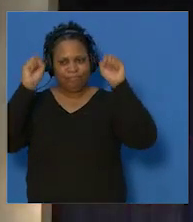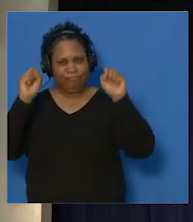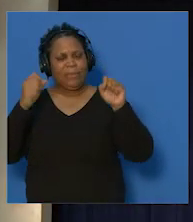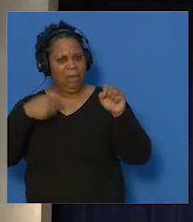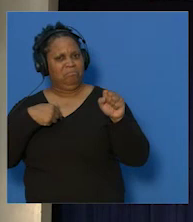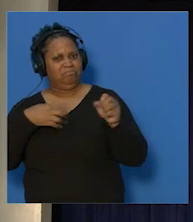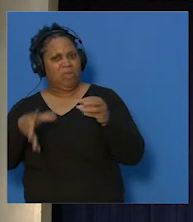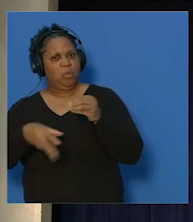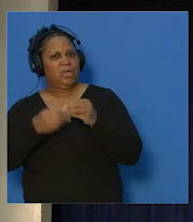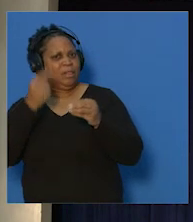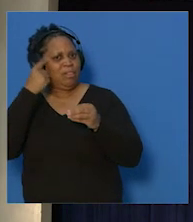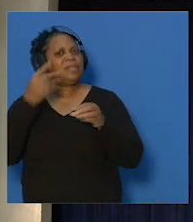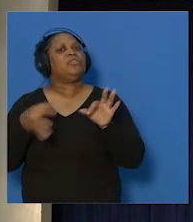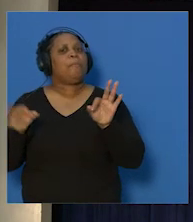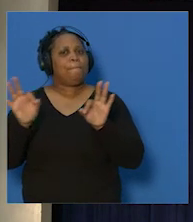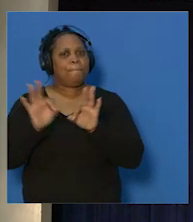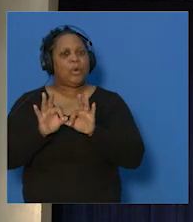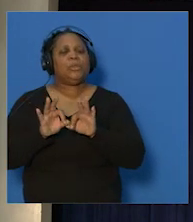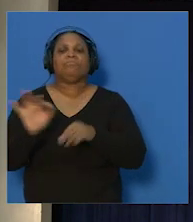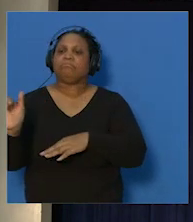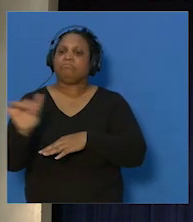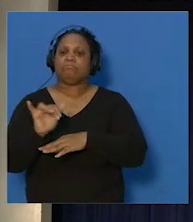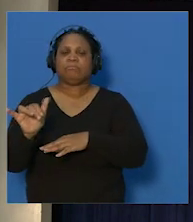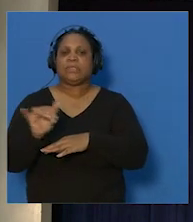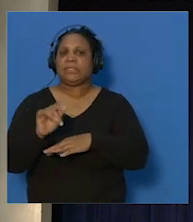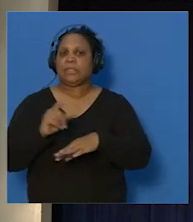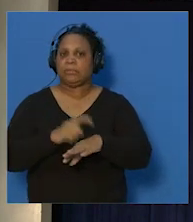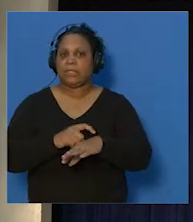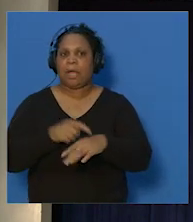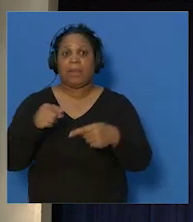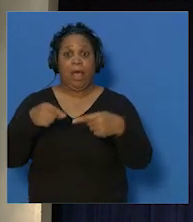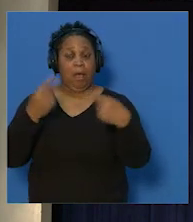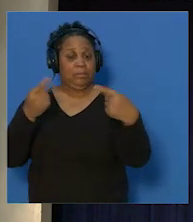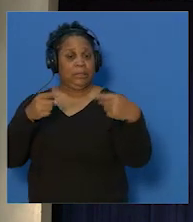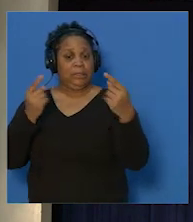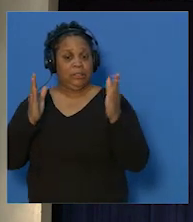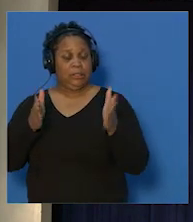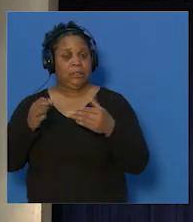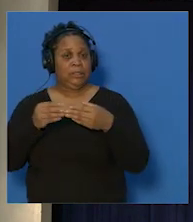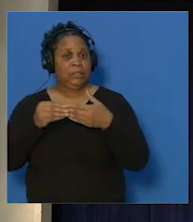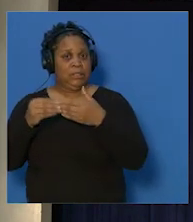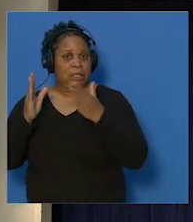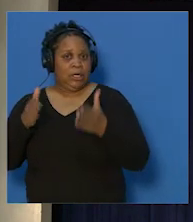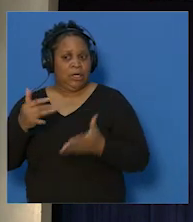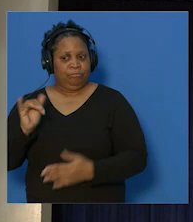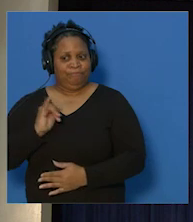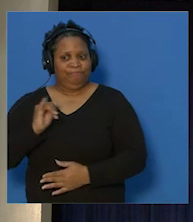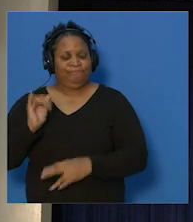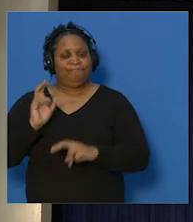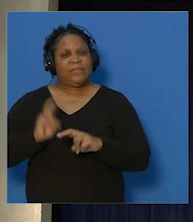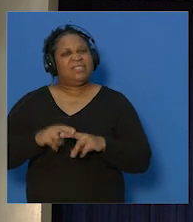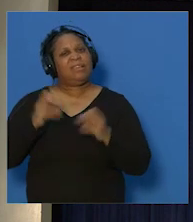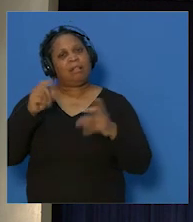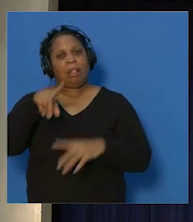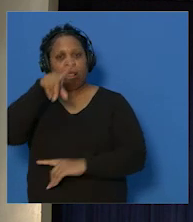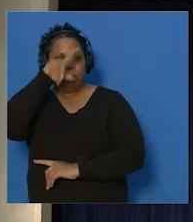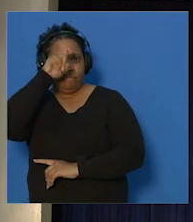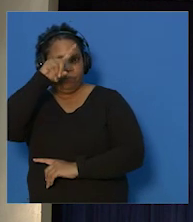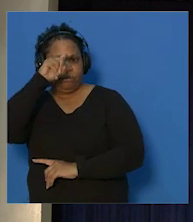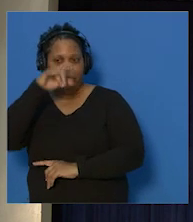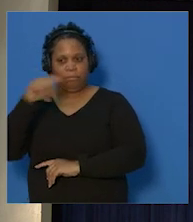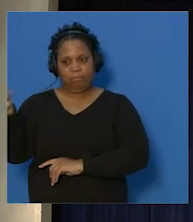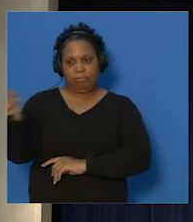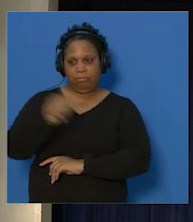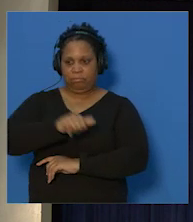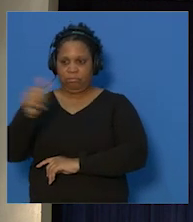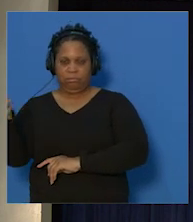I think that it's important here, and it's the same point in time that the opposition leader and I are sitting here as well. There's been a lot of speculation about back and forth